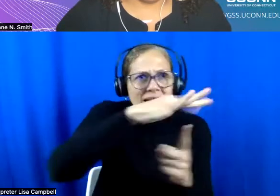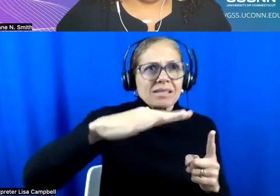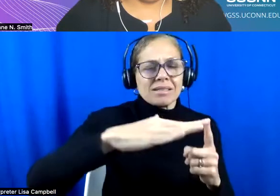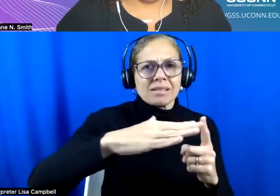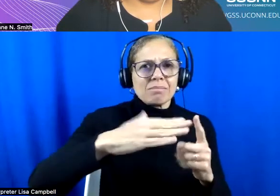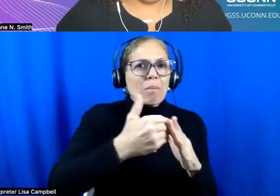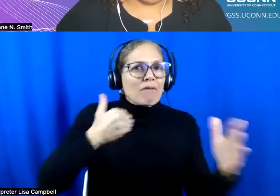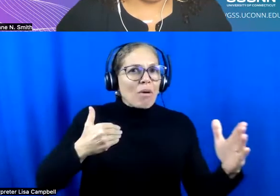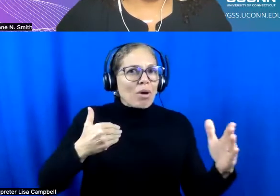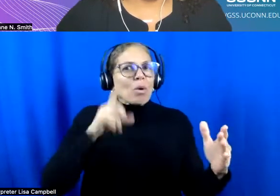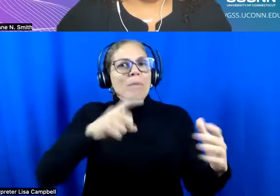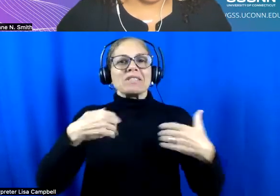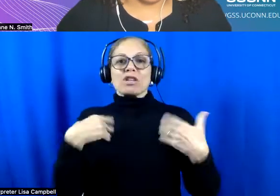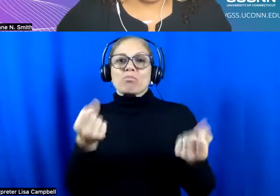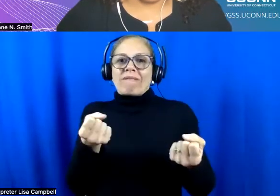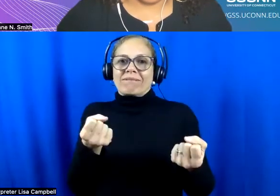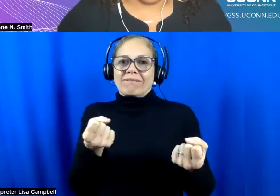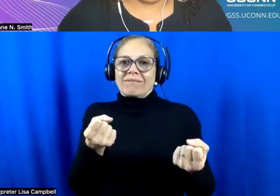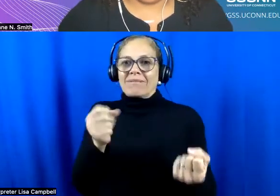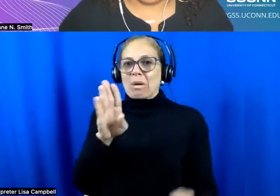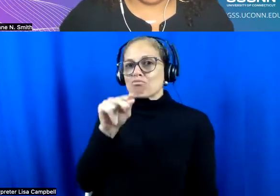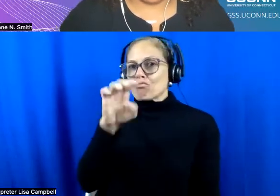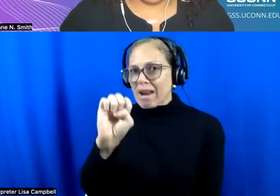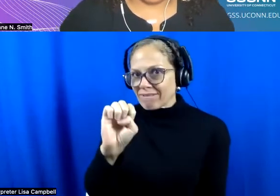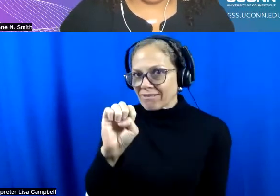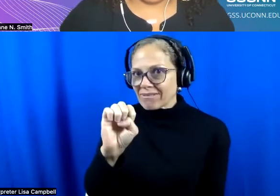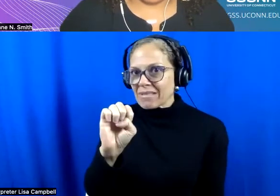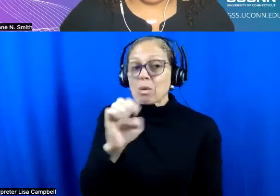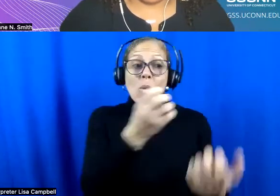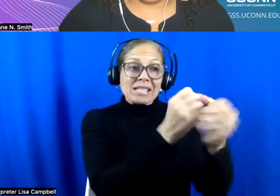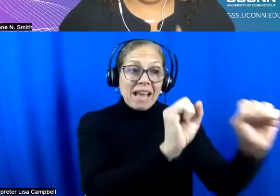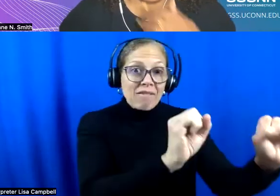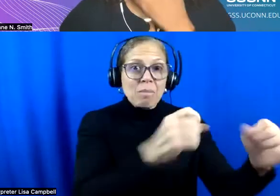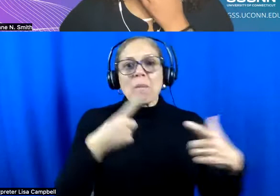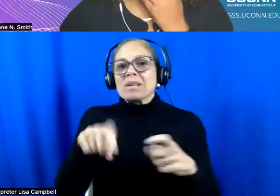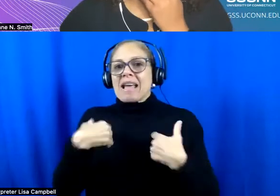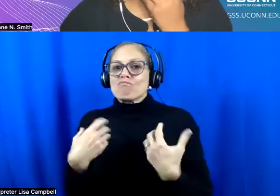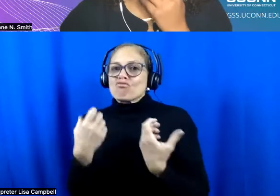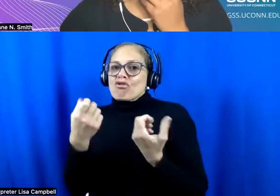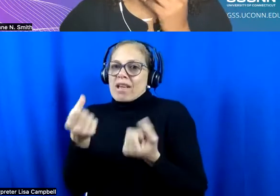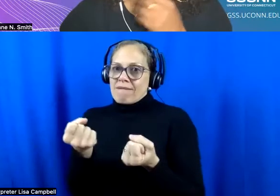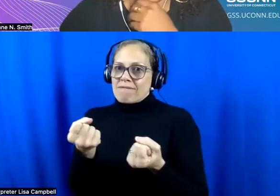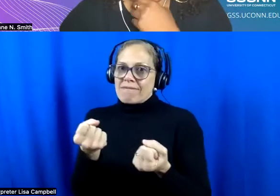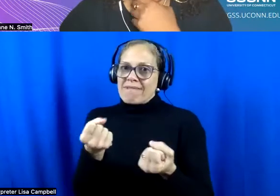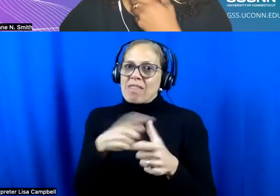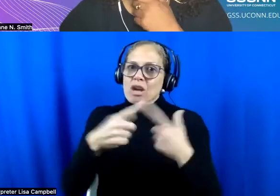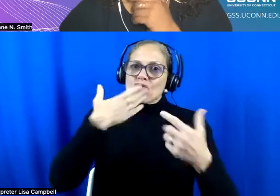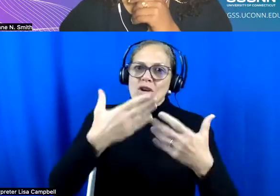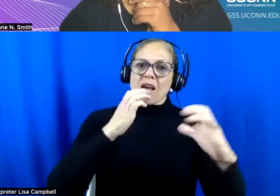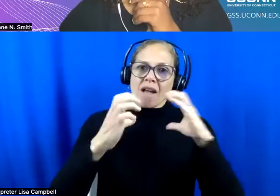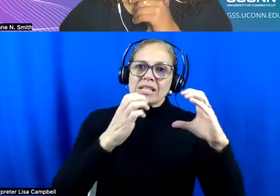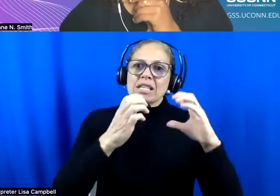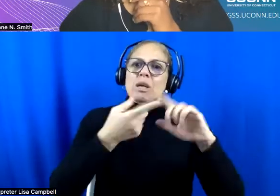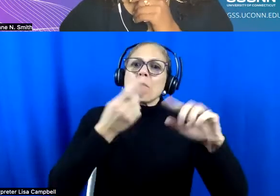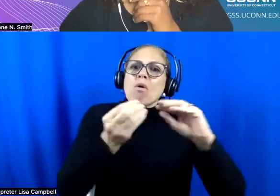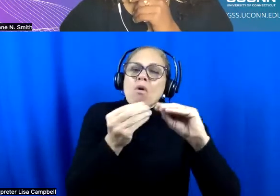there, we have to create brave space so that we can begin to have some real authentic conversations that then lead us to safe and